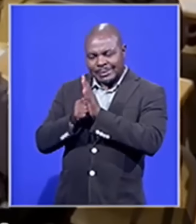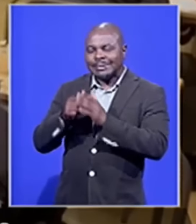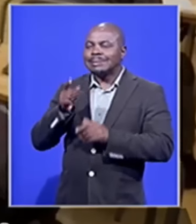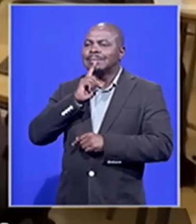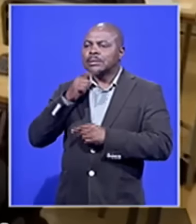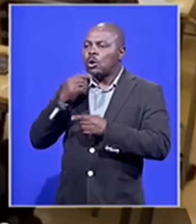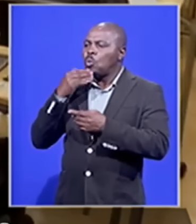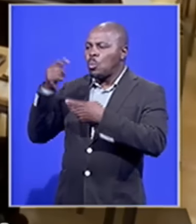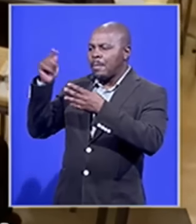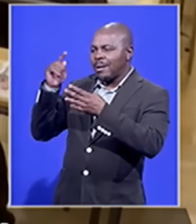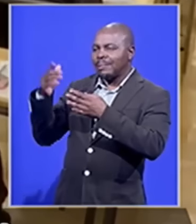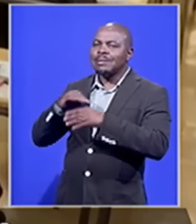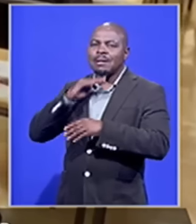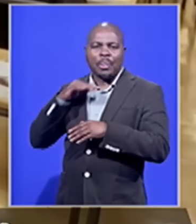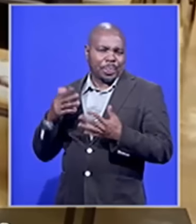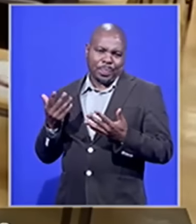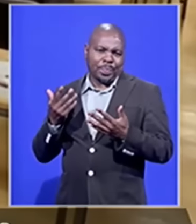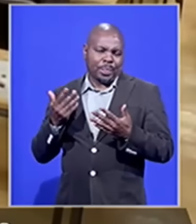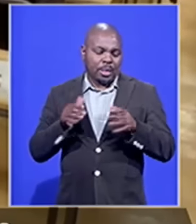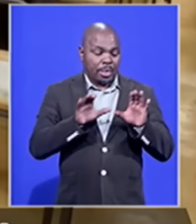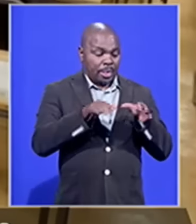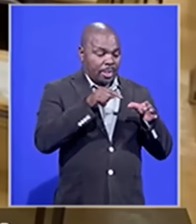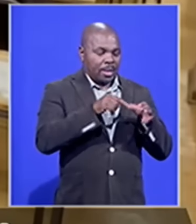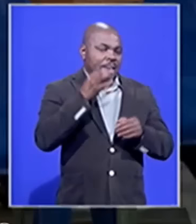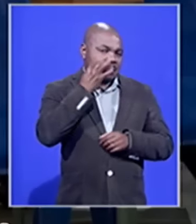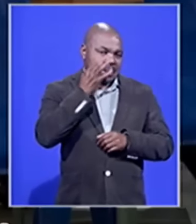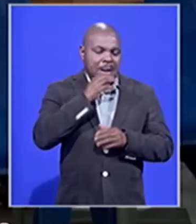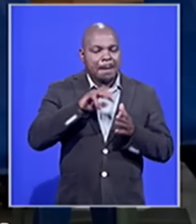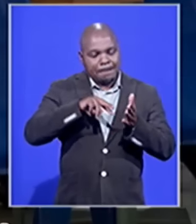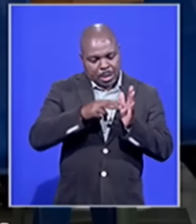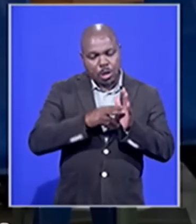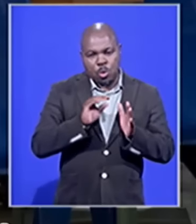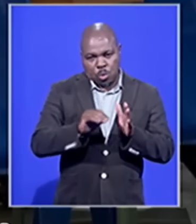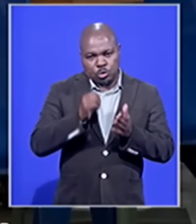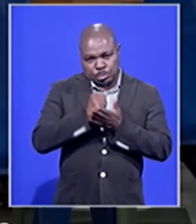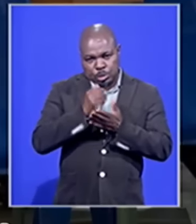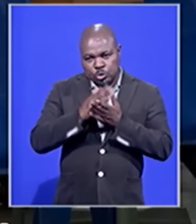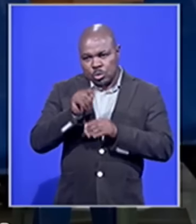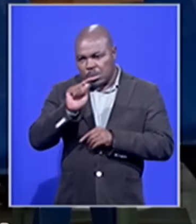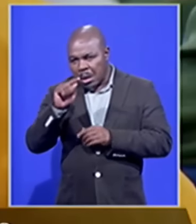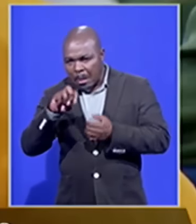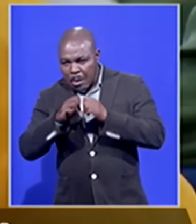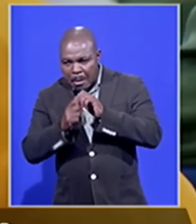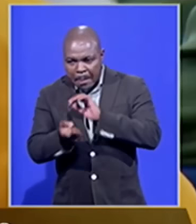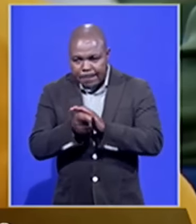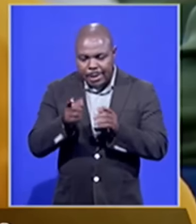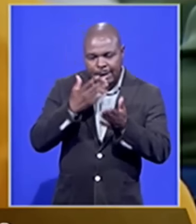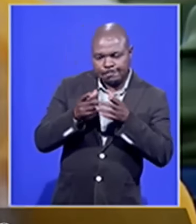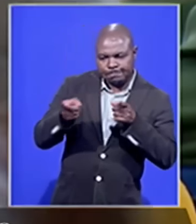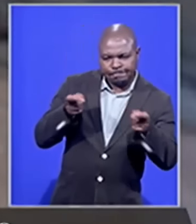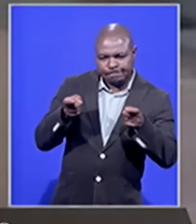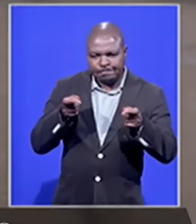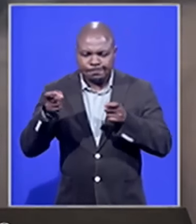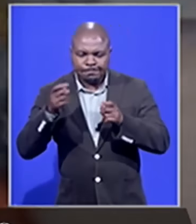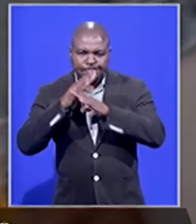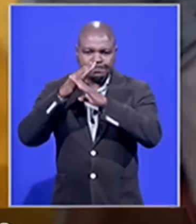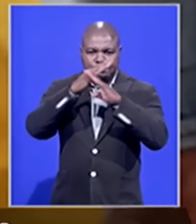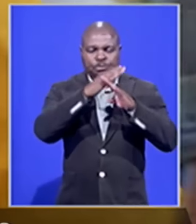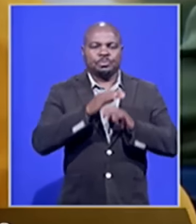tshwayang. Lekala lena le re go na le merero e motjheng ho thibela mathata a ka bang teng ntlheng ena. Umalusi